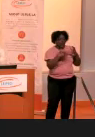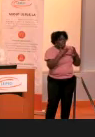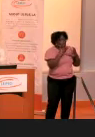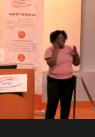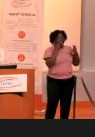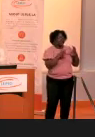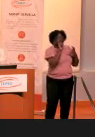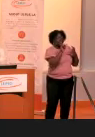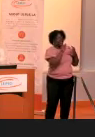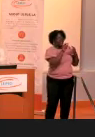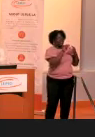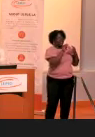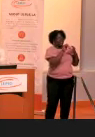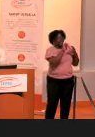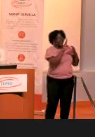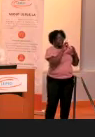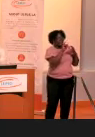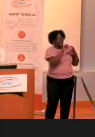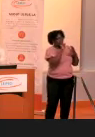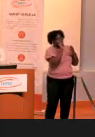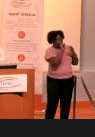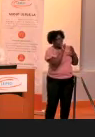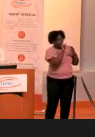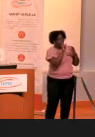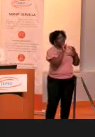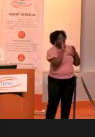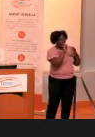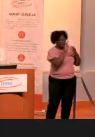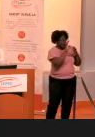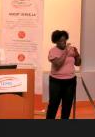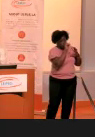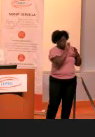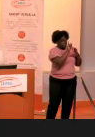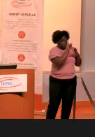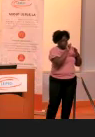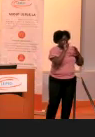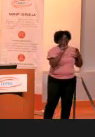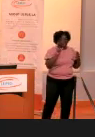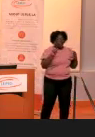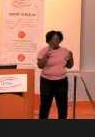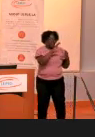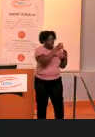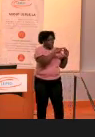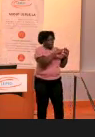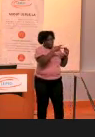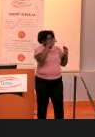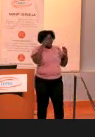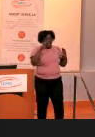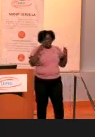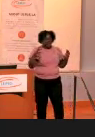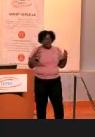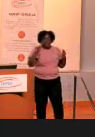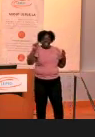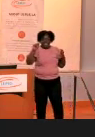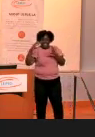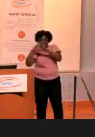it with a potent T cell and create one supercell where we have a CAR T